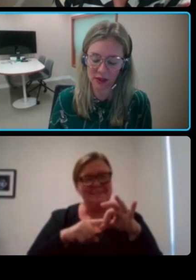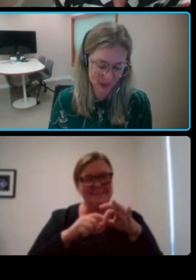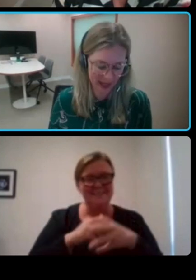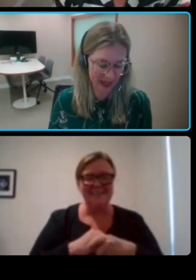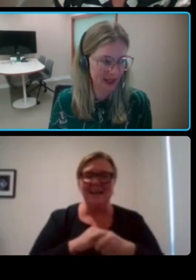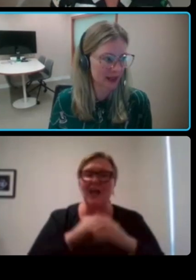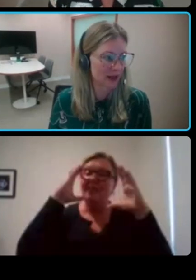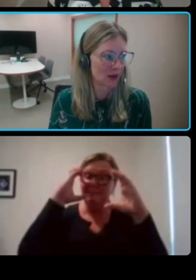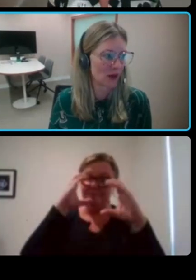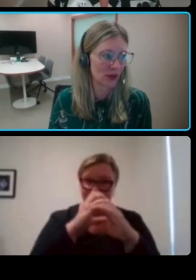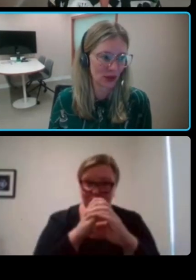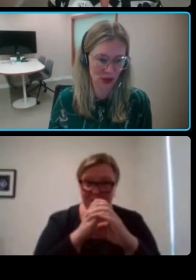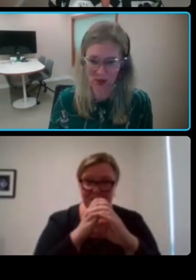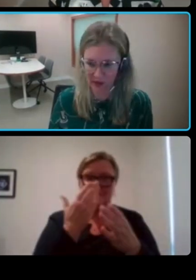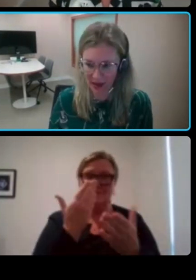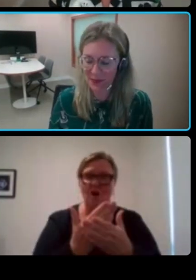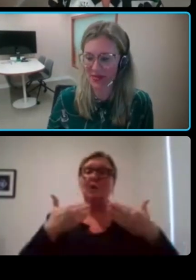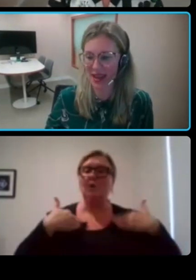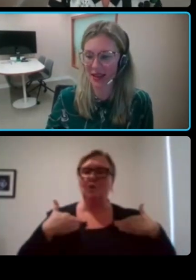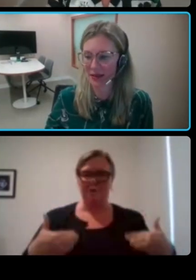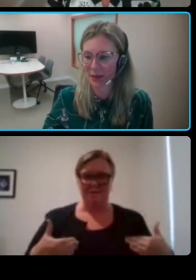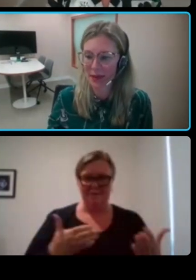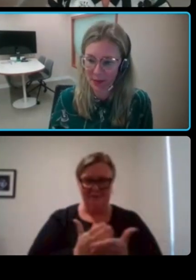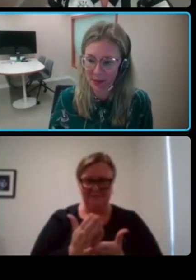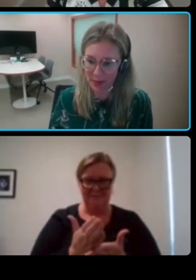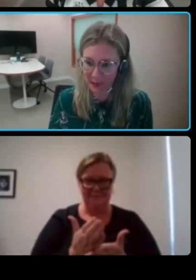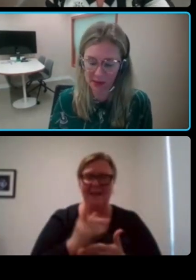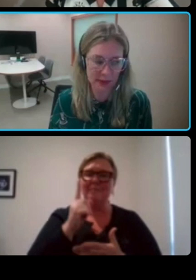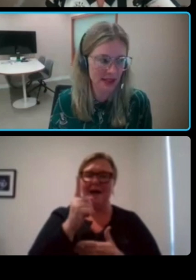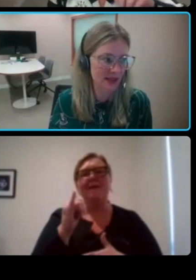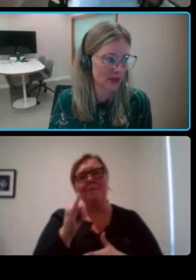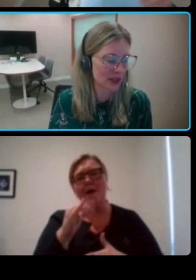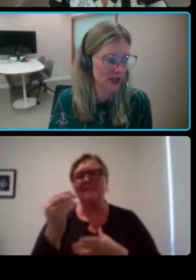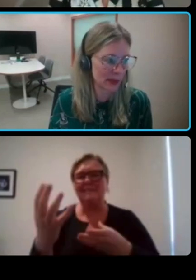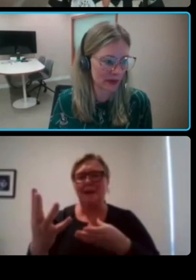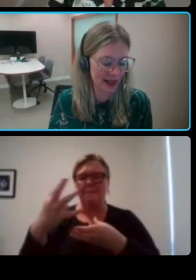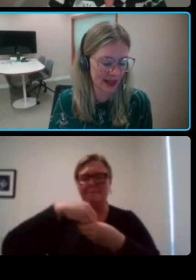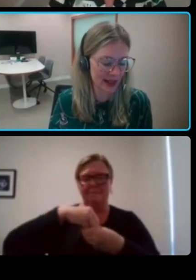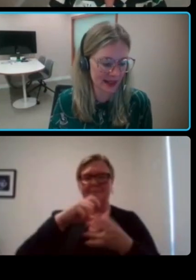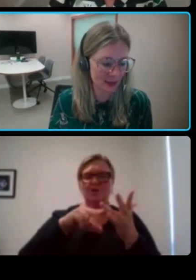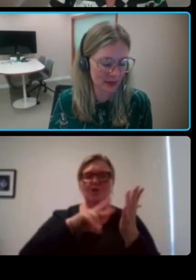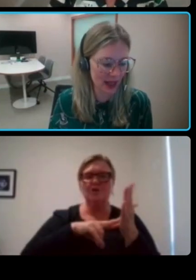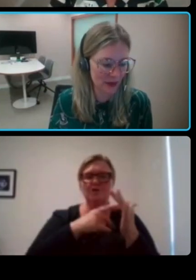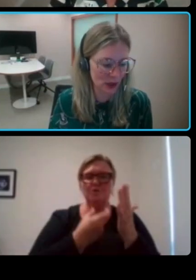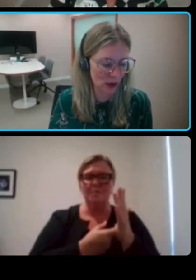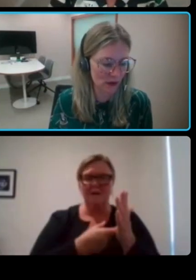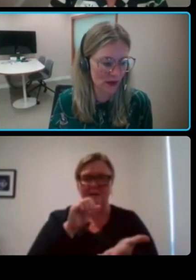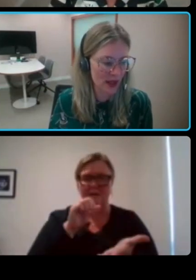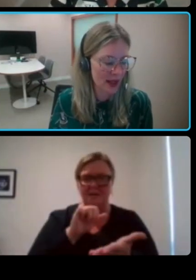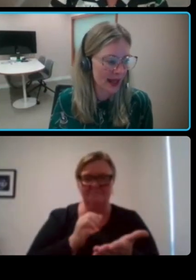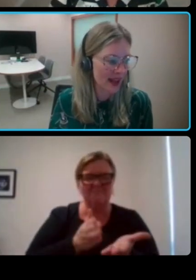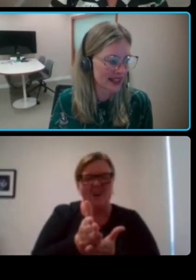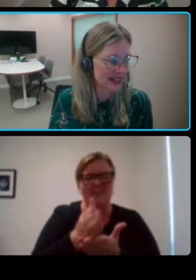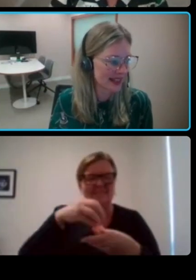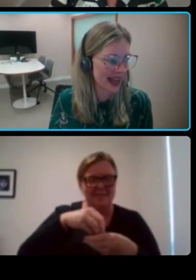The focus will be on human rights, but there may be some elements of consumer rights covered